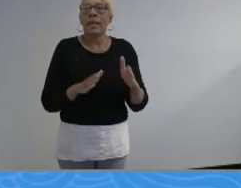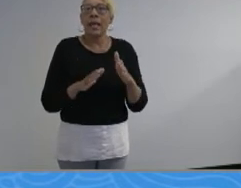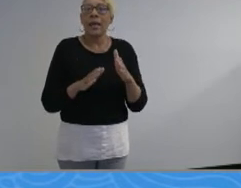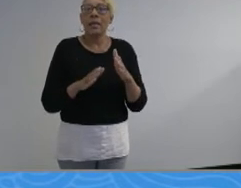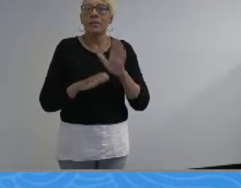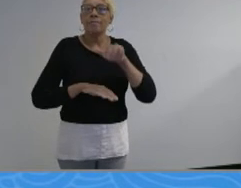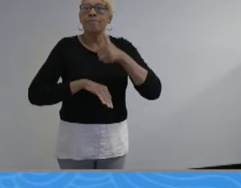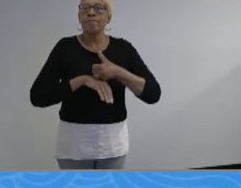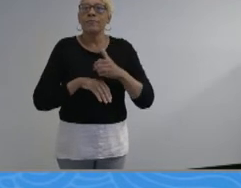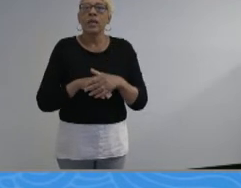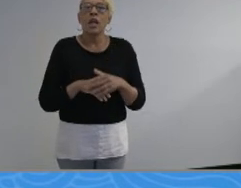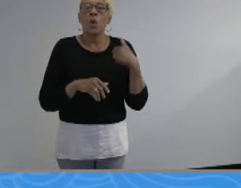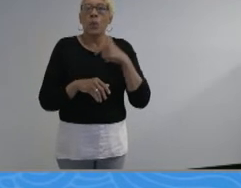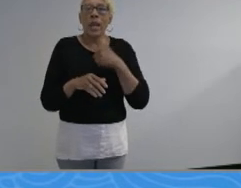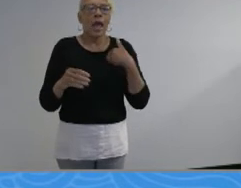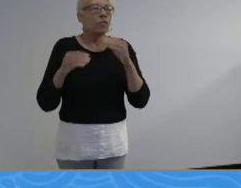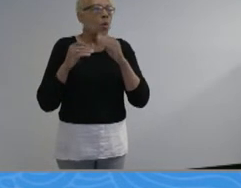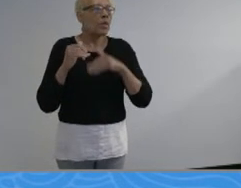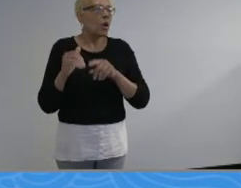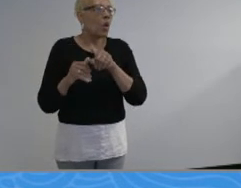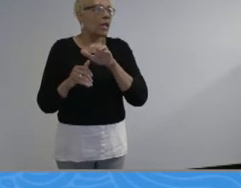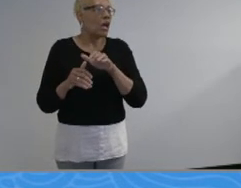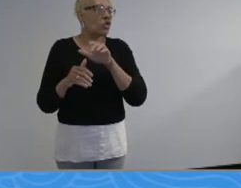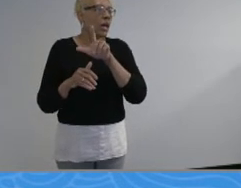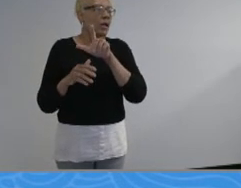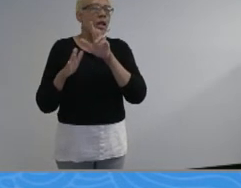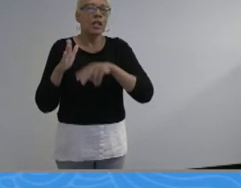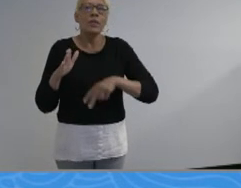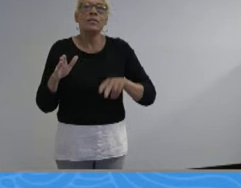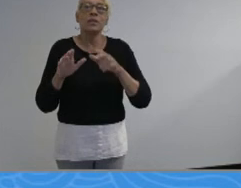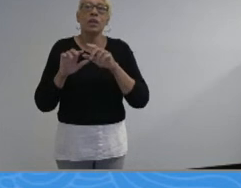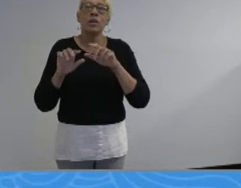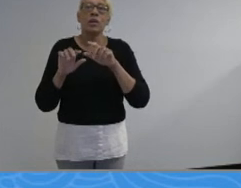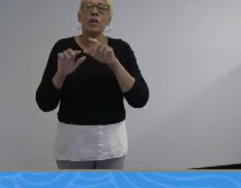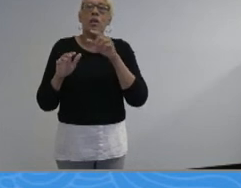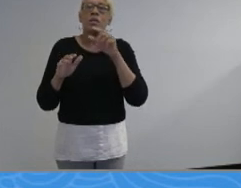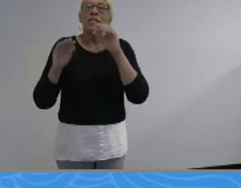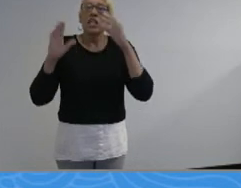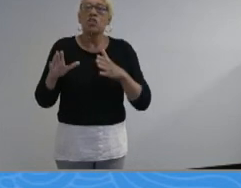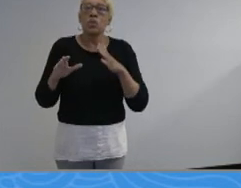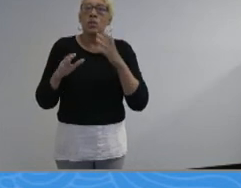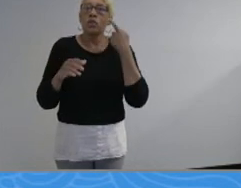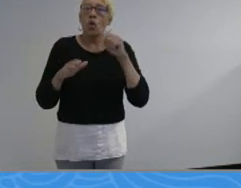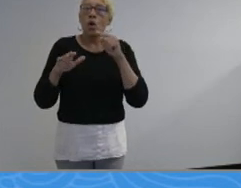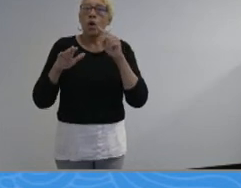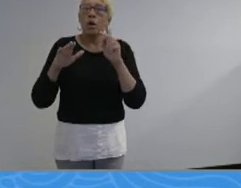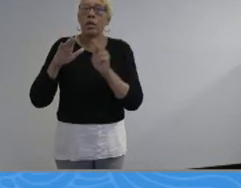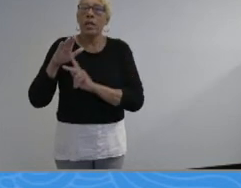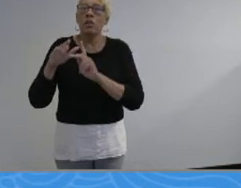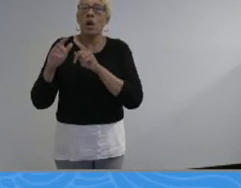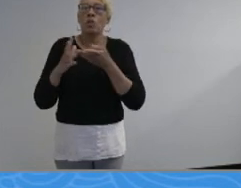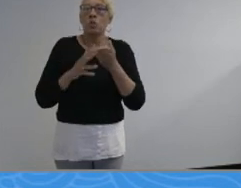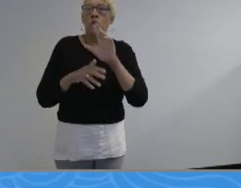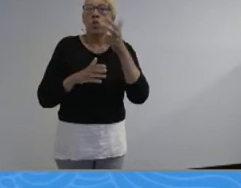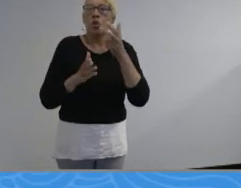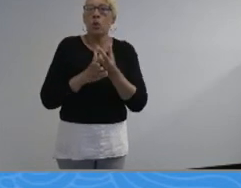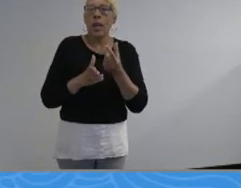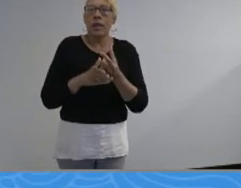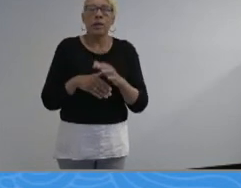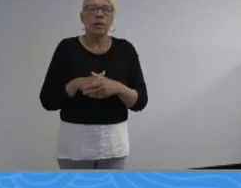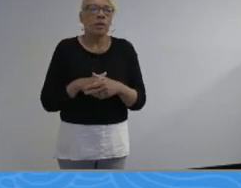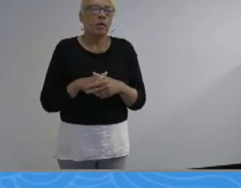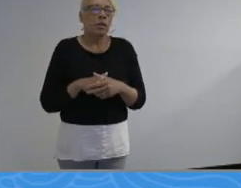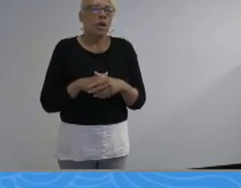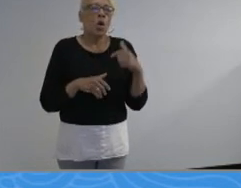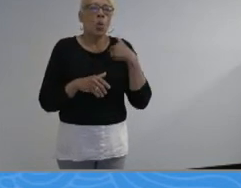rolling out over 100 literacy teachers across our elementary grades, supporting students in kinder through third grade. We